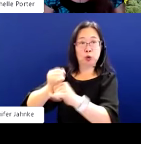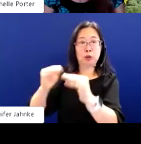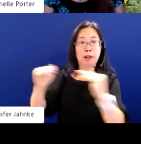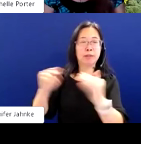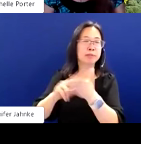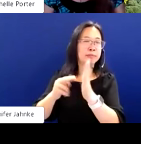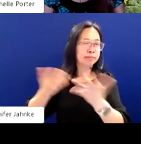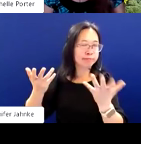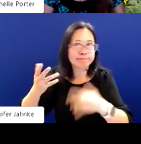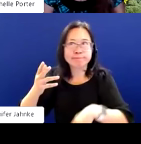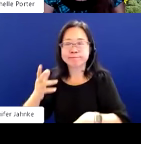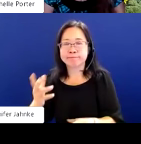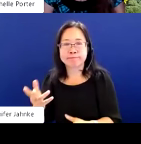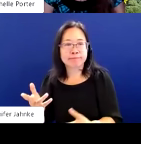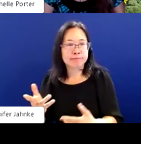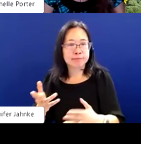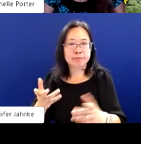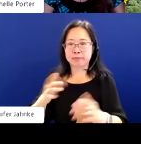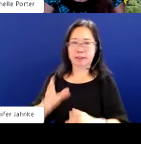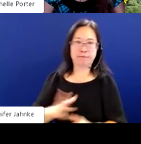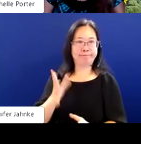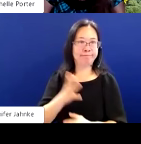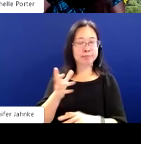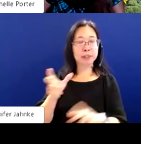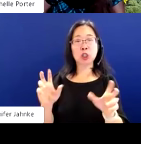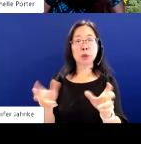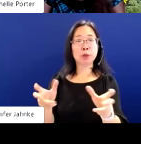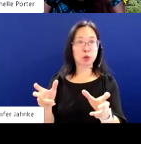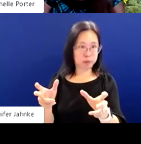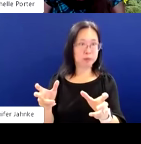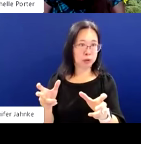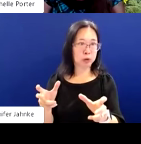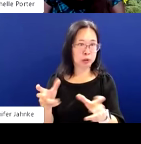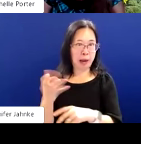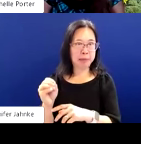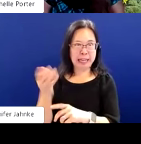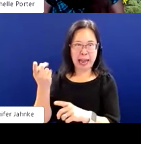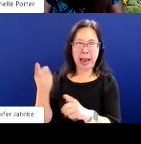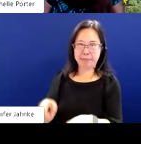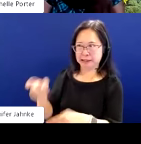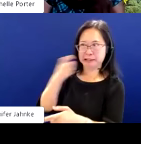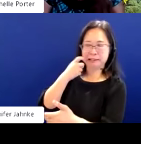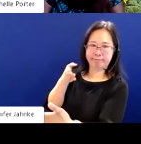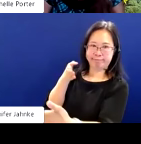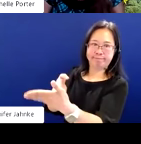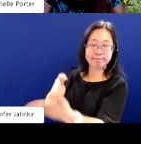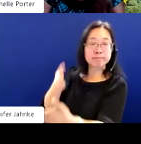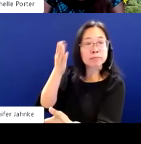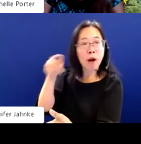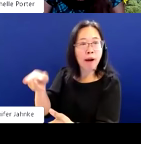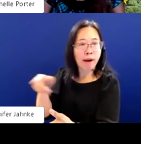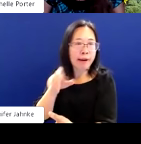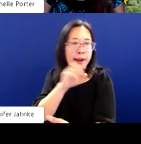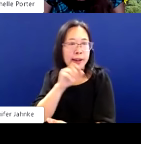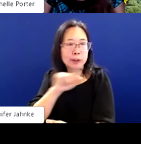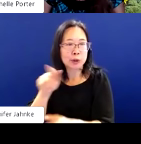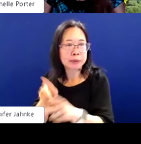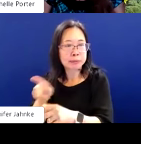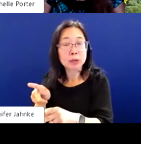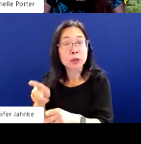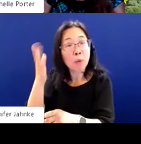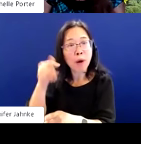very prominent computer company was charged with ageism because they were trying to basically get rid of